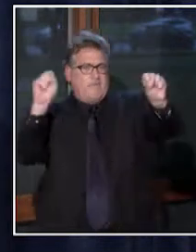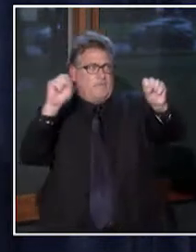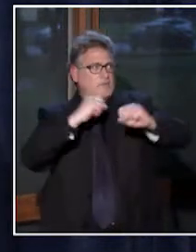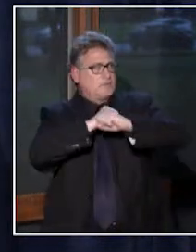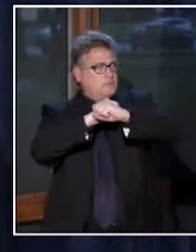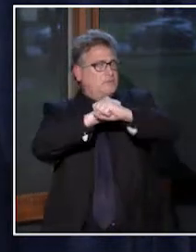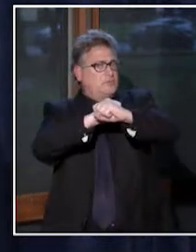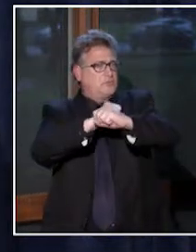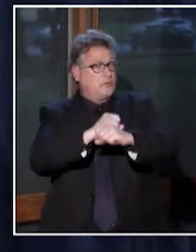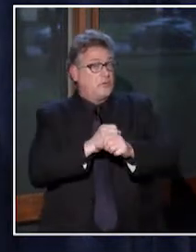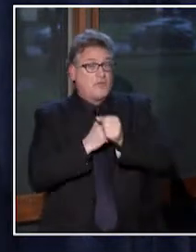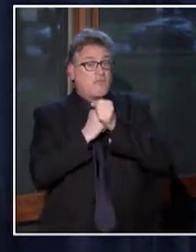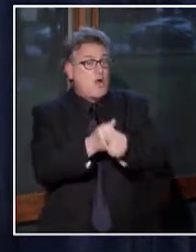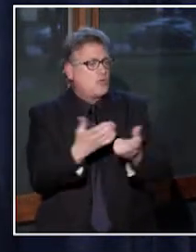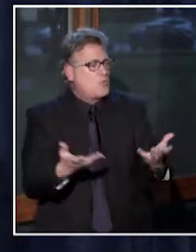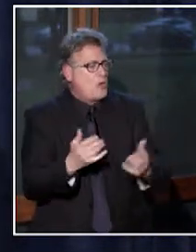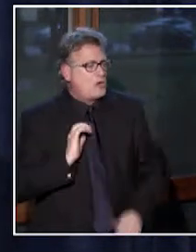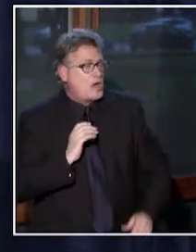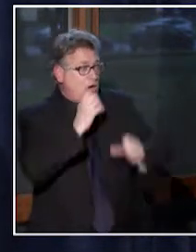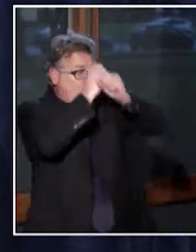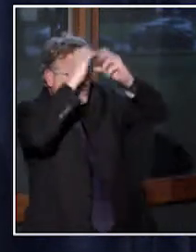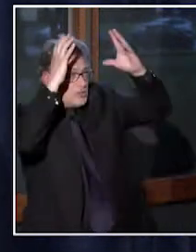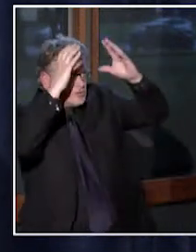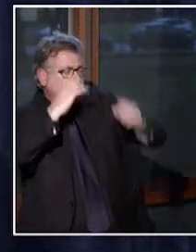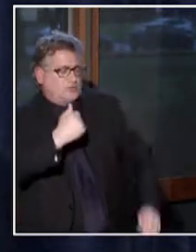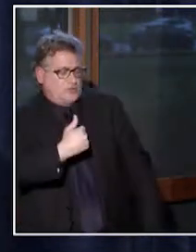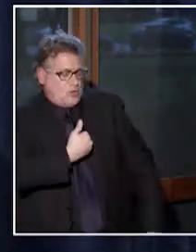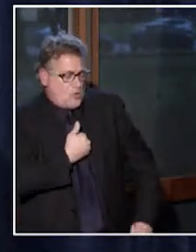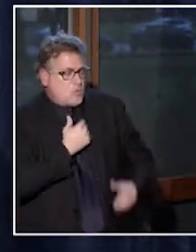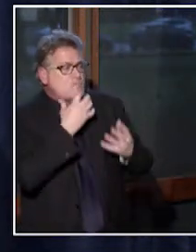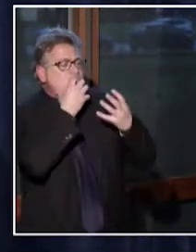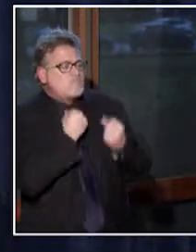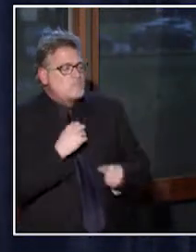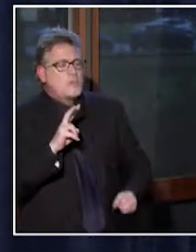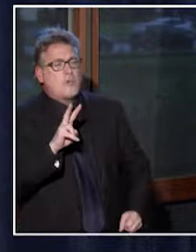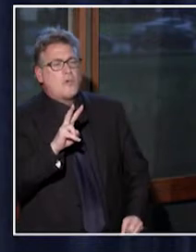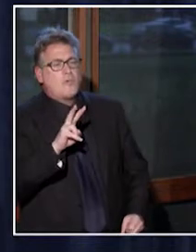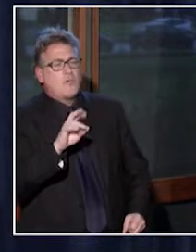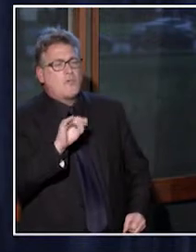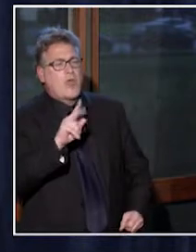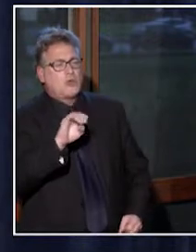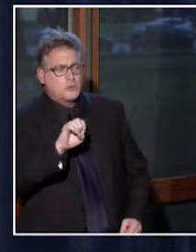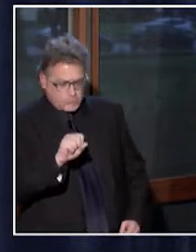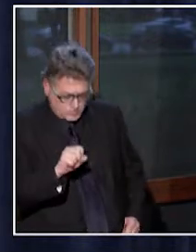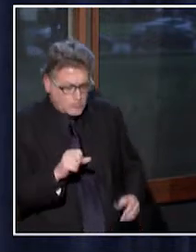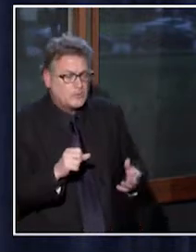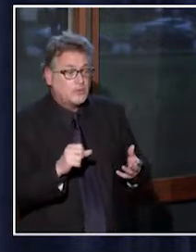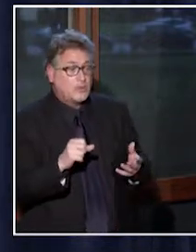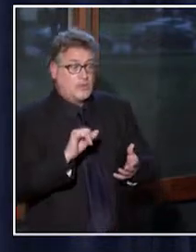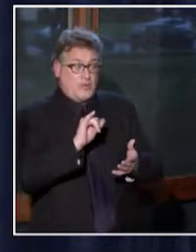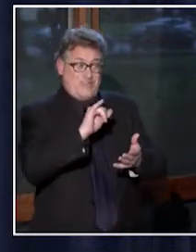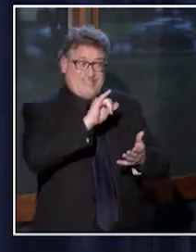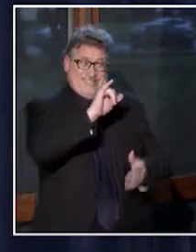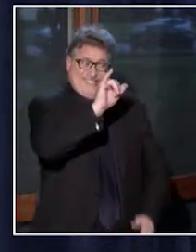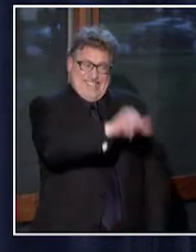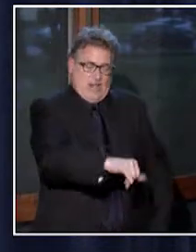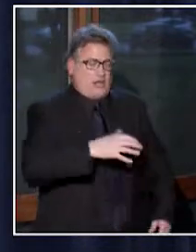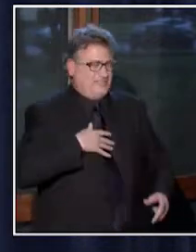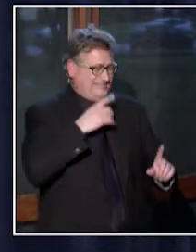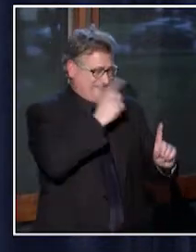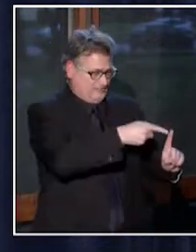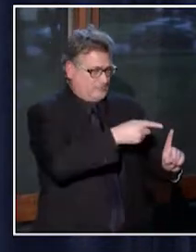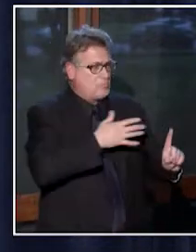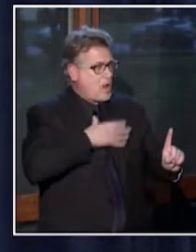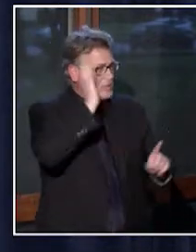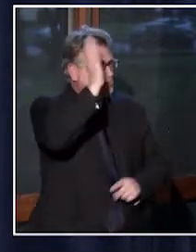our own vision and according to our own values. That's what my speech is largely about